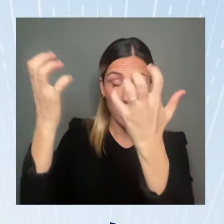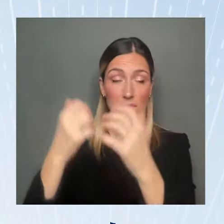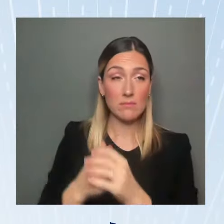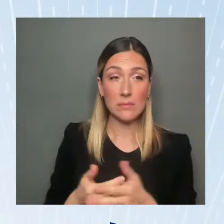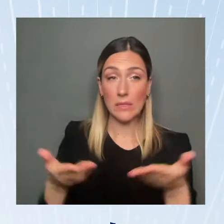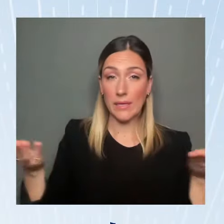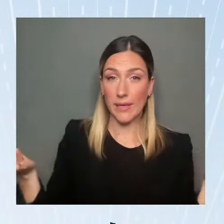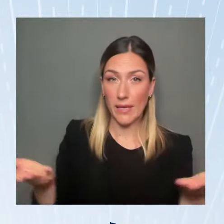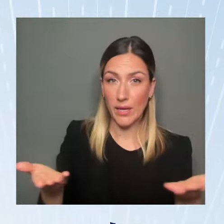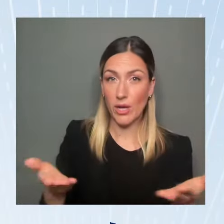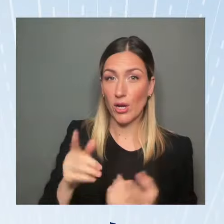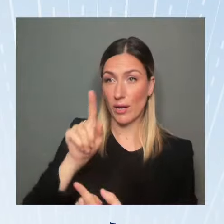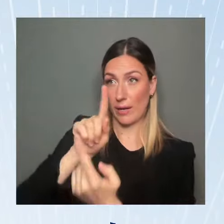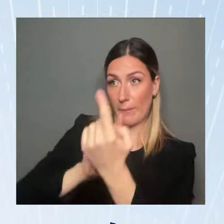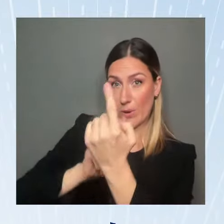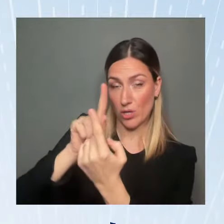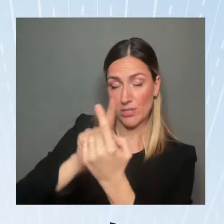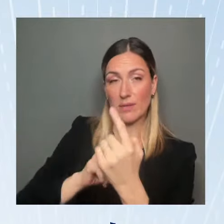person and virtually out there,